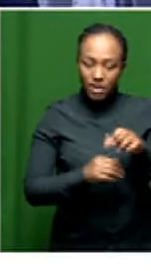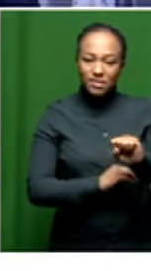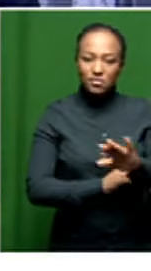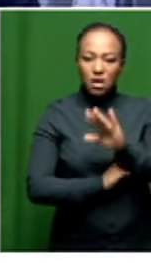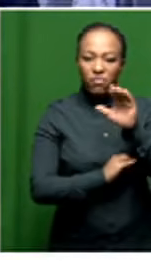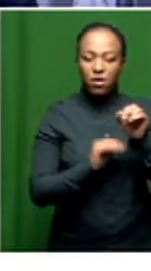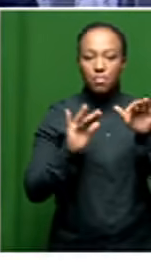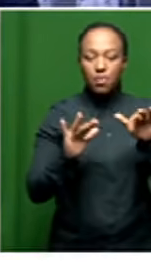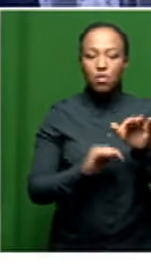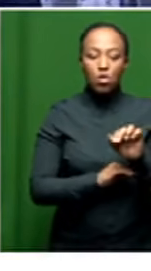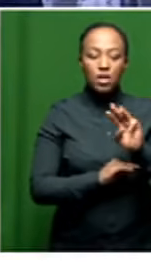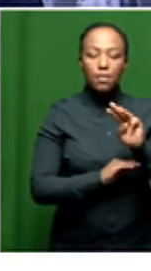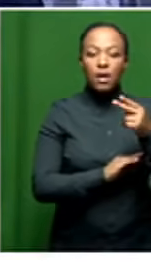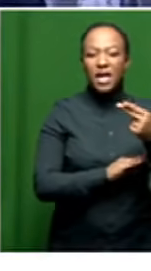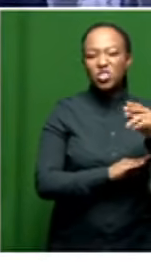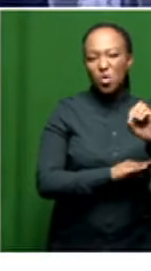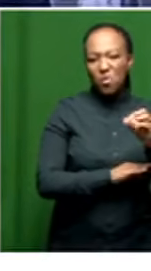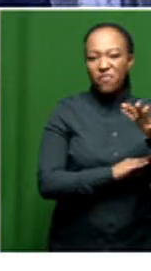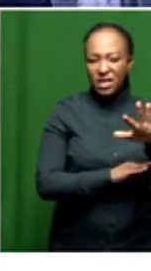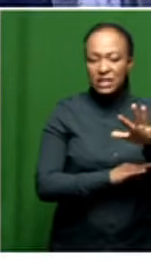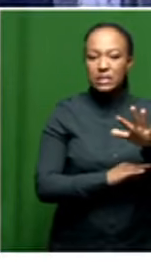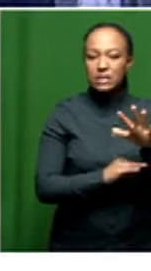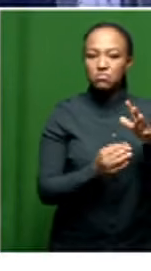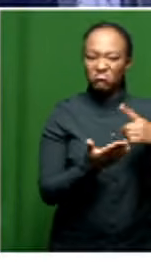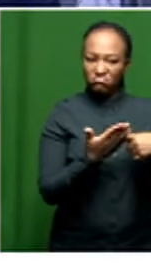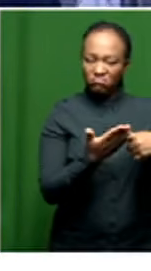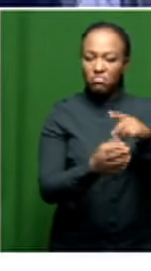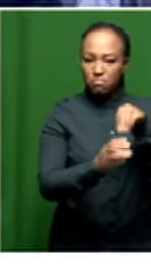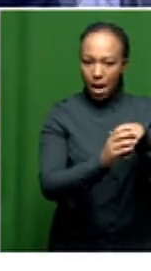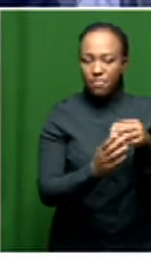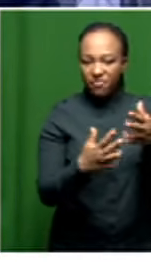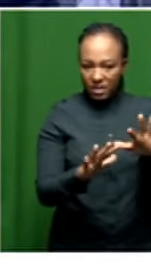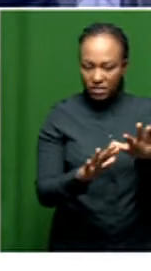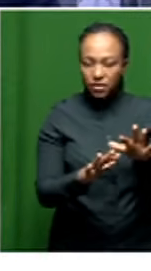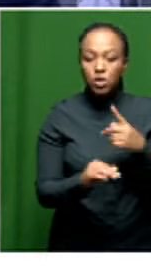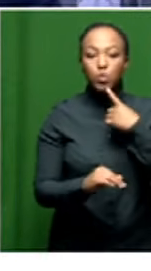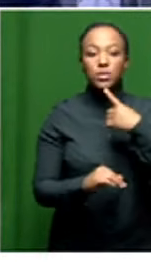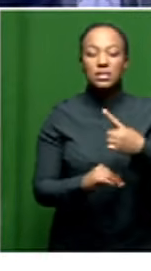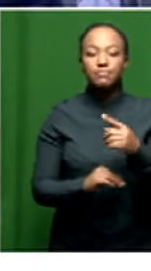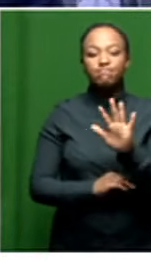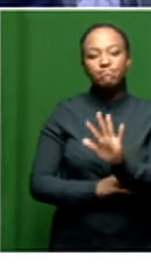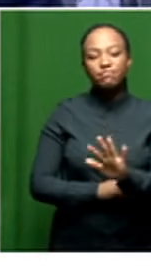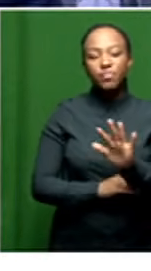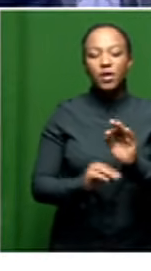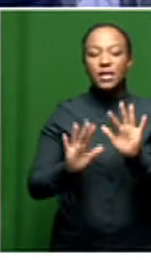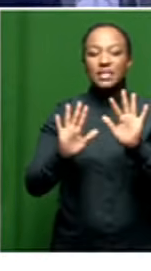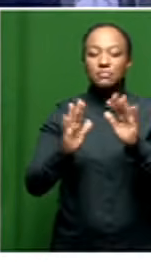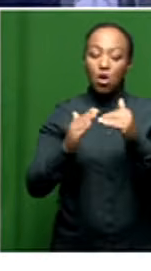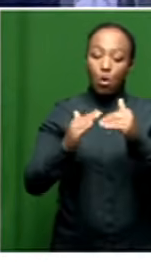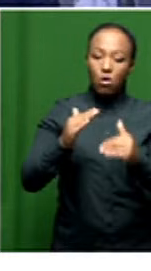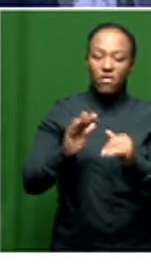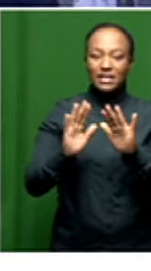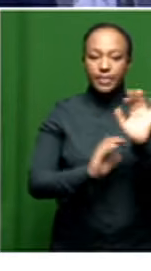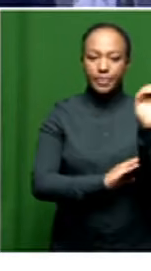the World Health Organization, obviously you weighed in on this conversation as well, saying that basically less than 10% of those